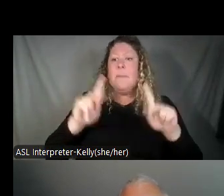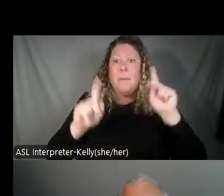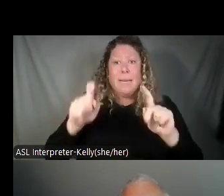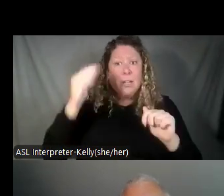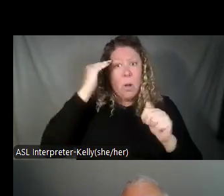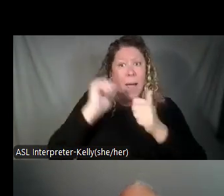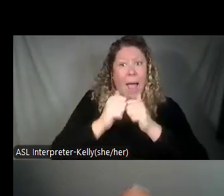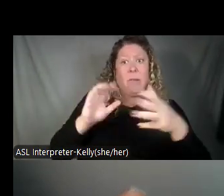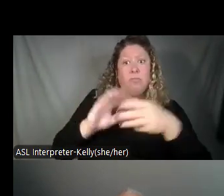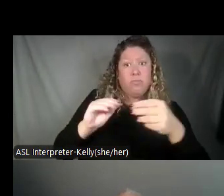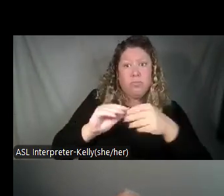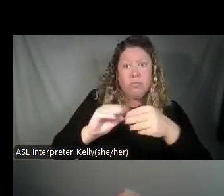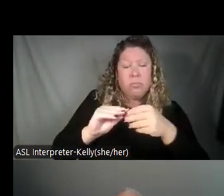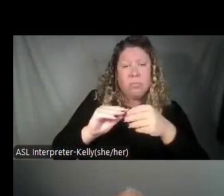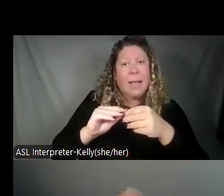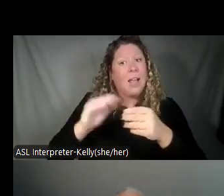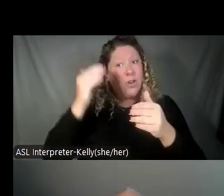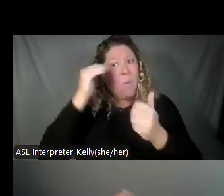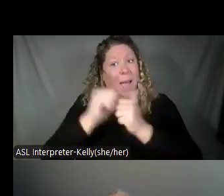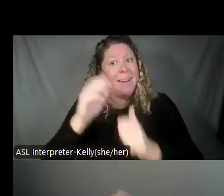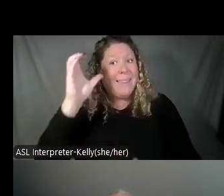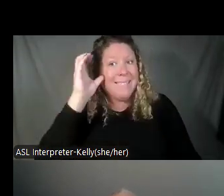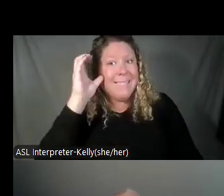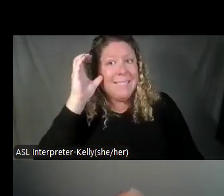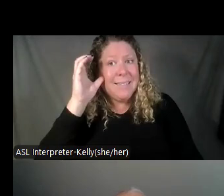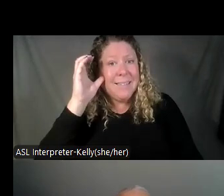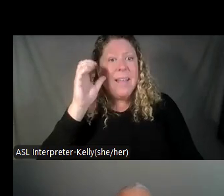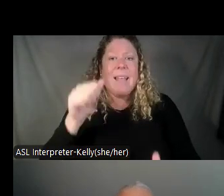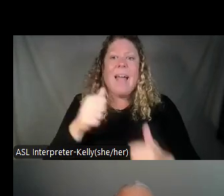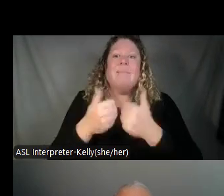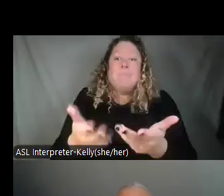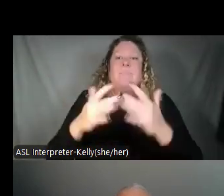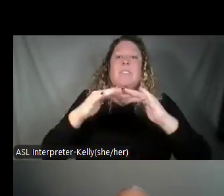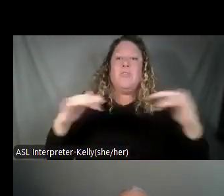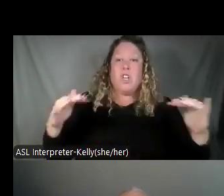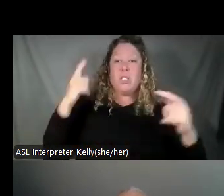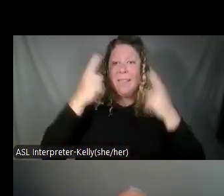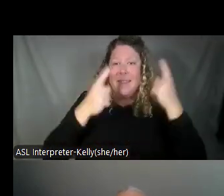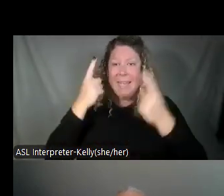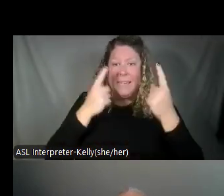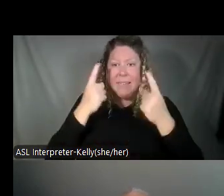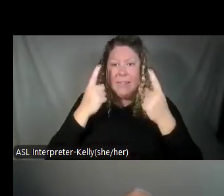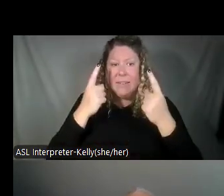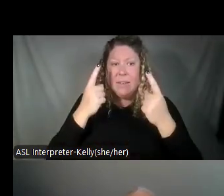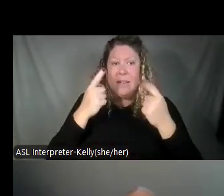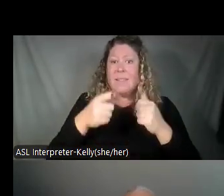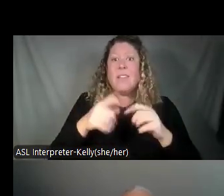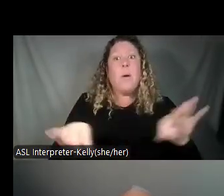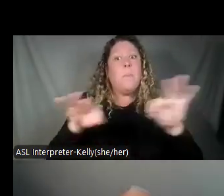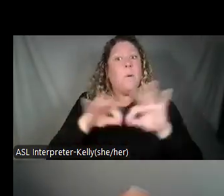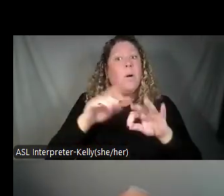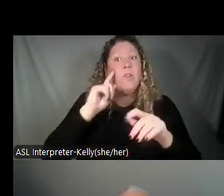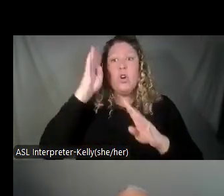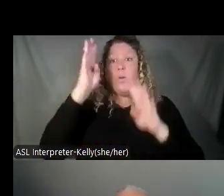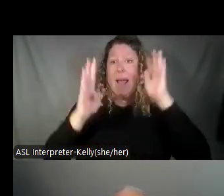listen and have diversity of thinking. This is really important in creativity. And when we're